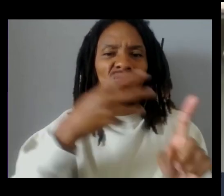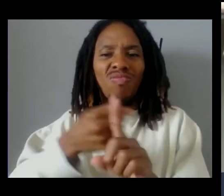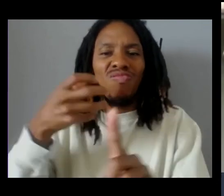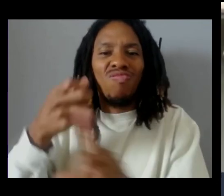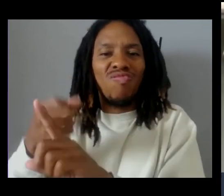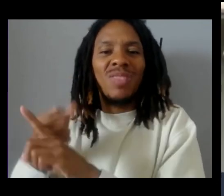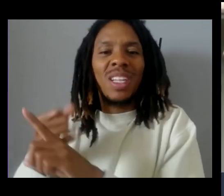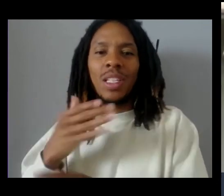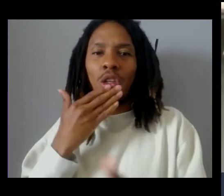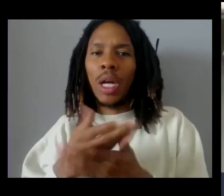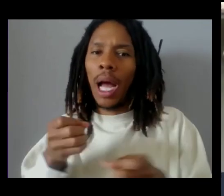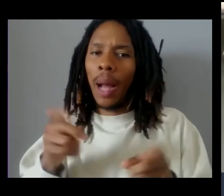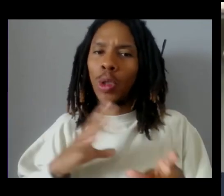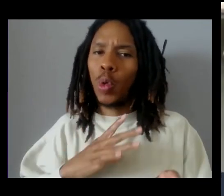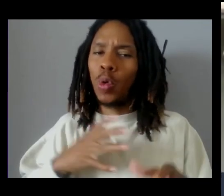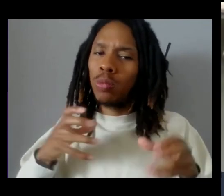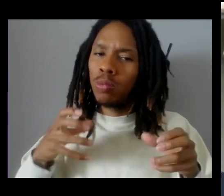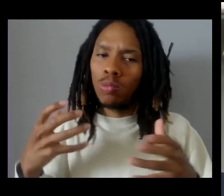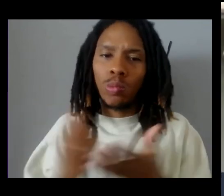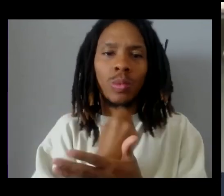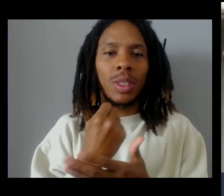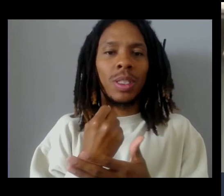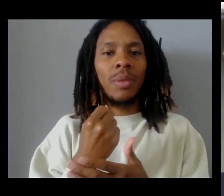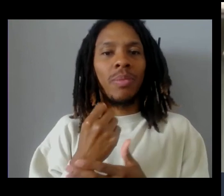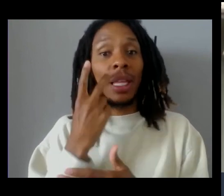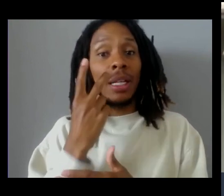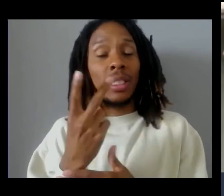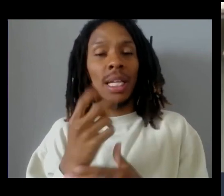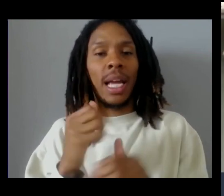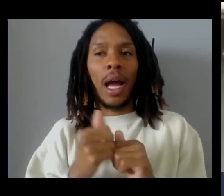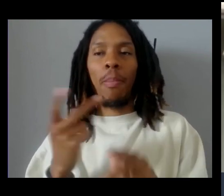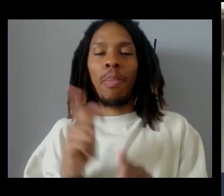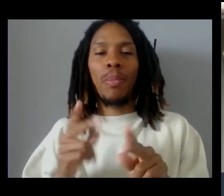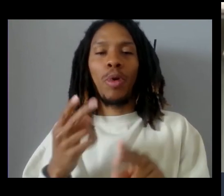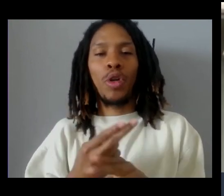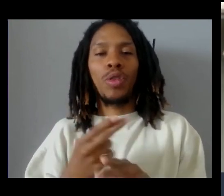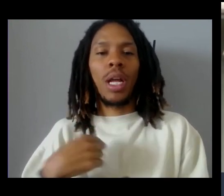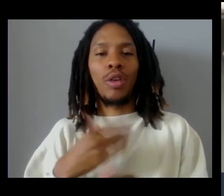great opportunity to really see how people are using Ray.